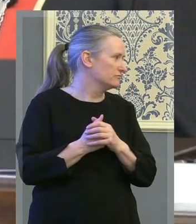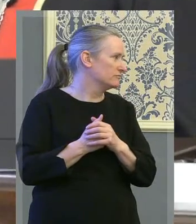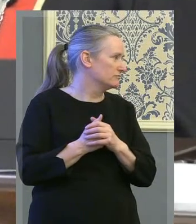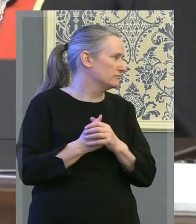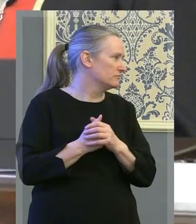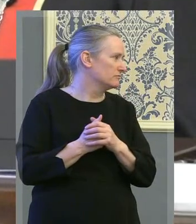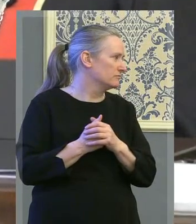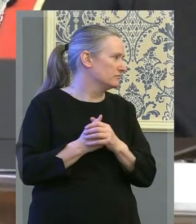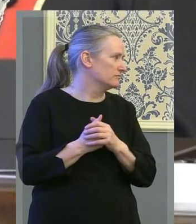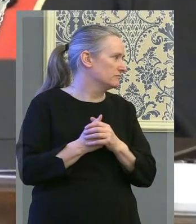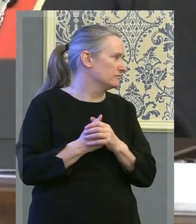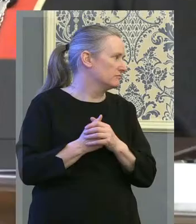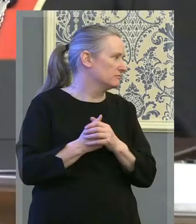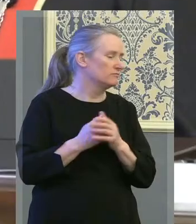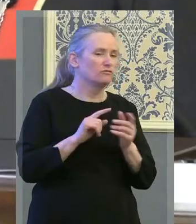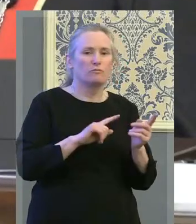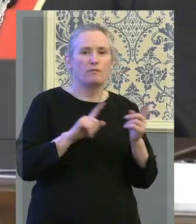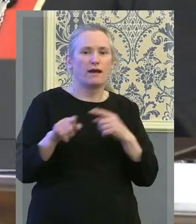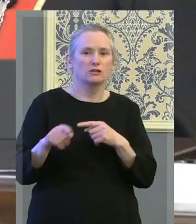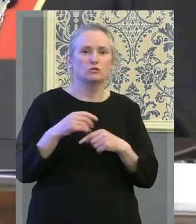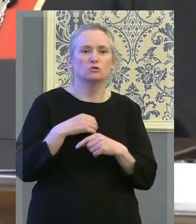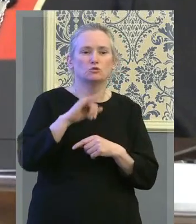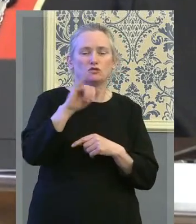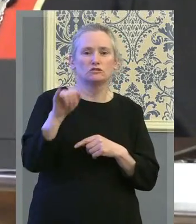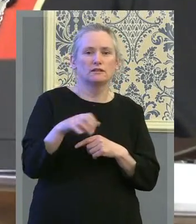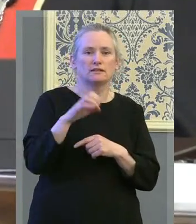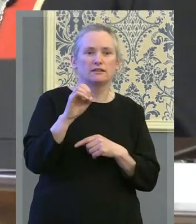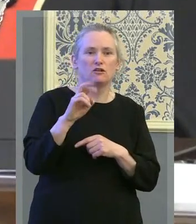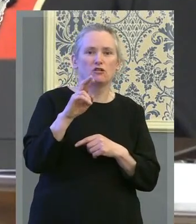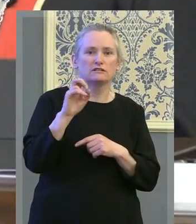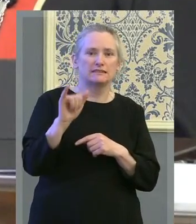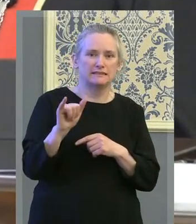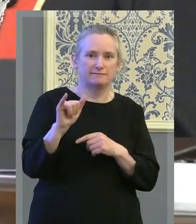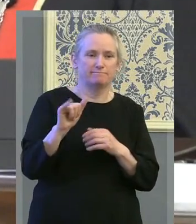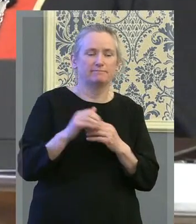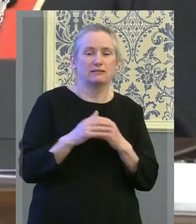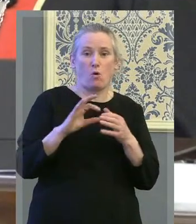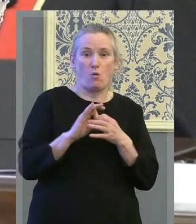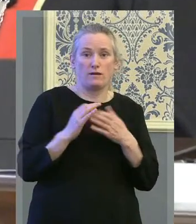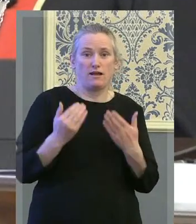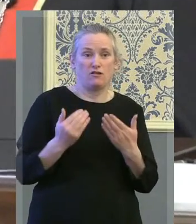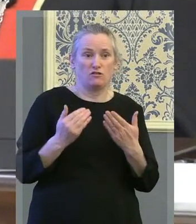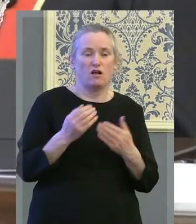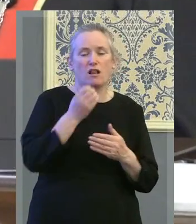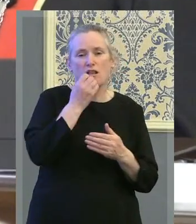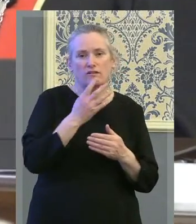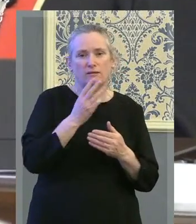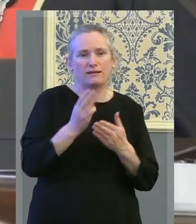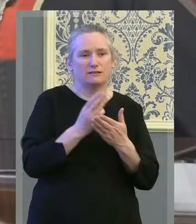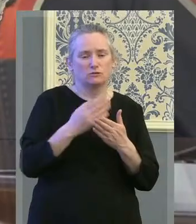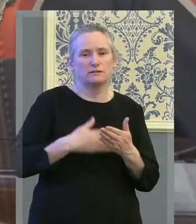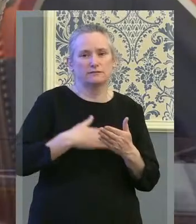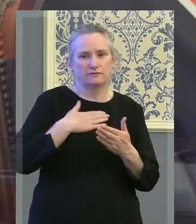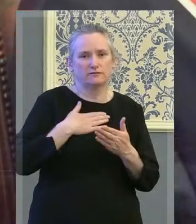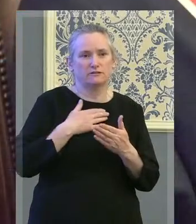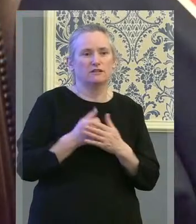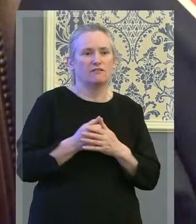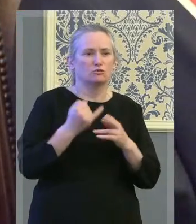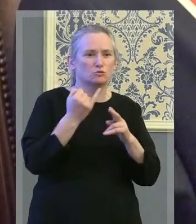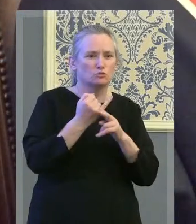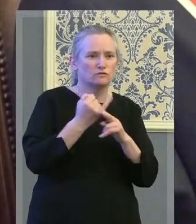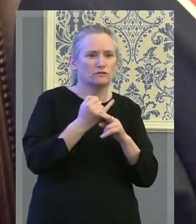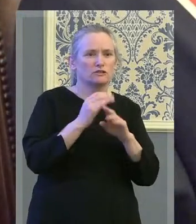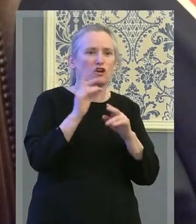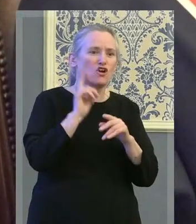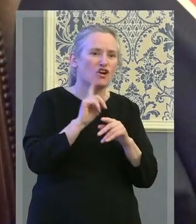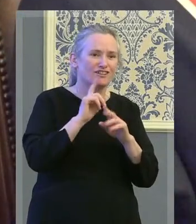back. So we moved back to Jersey, which is our home now, and it's been a wonderful place for us to be in terms of schooling for the